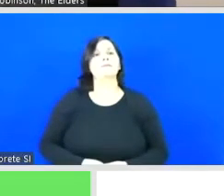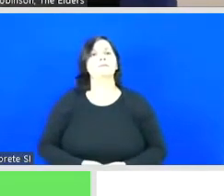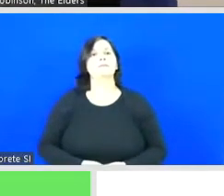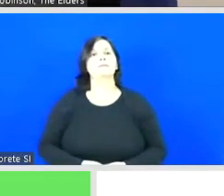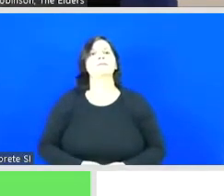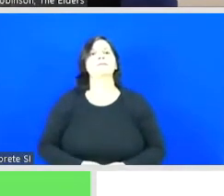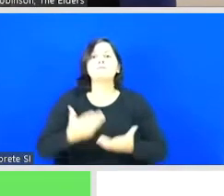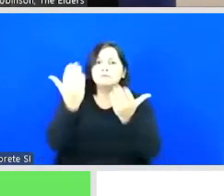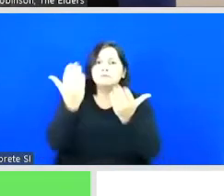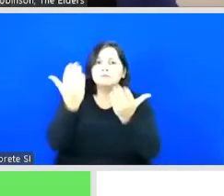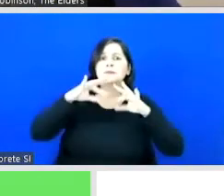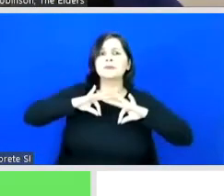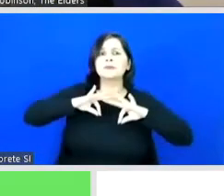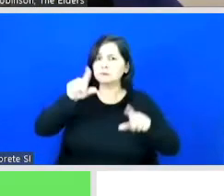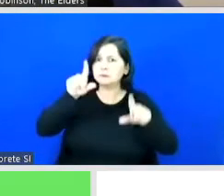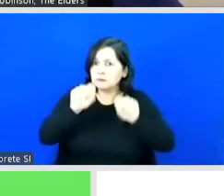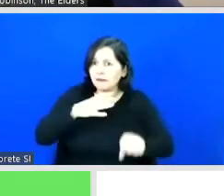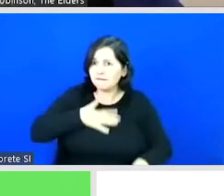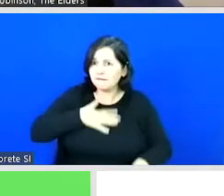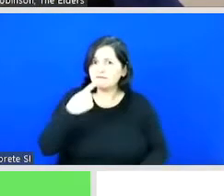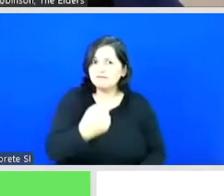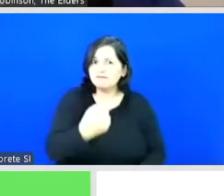can contribute.